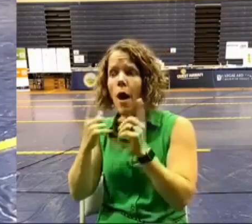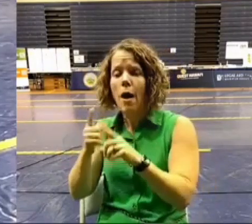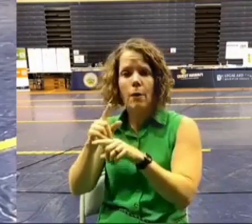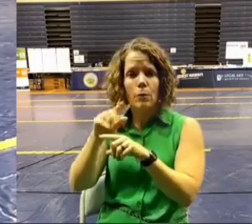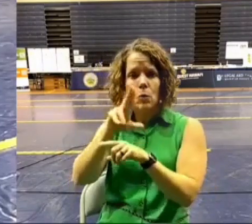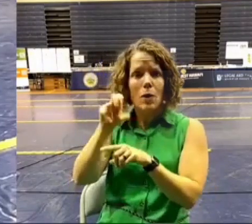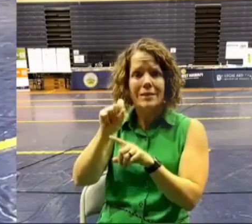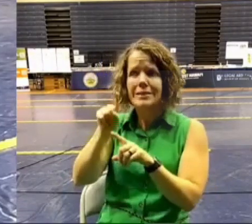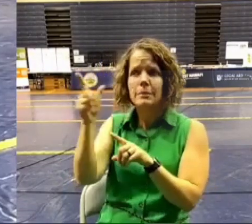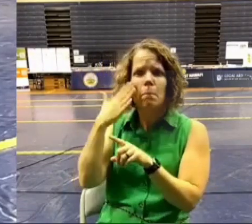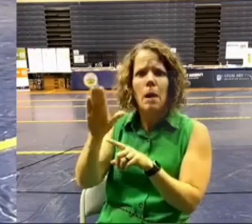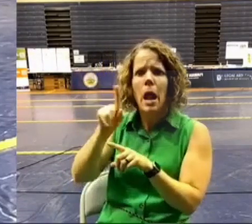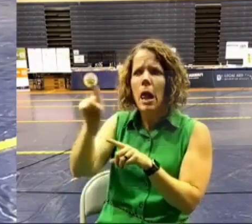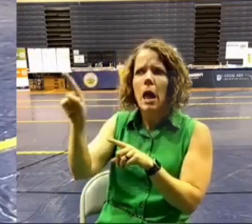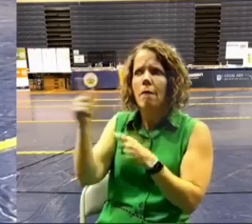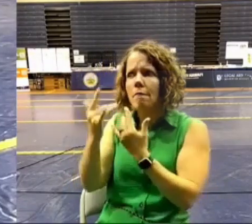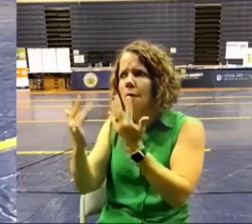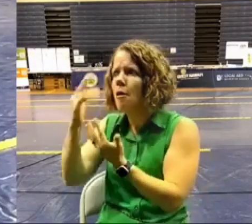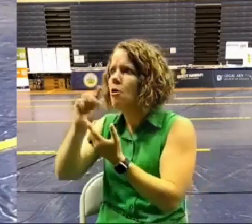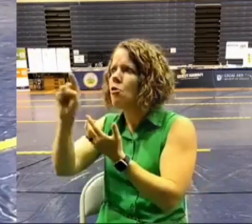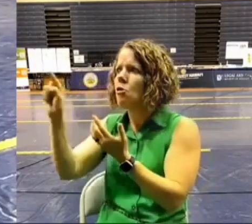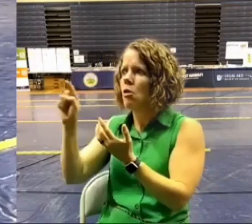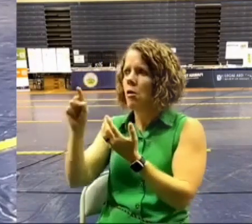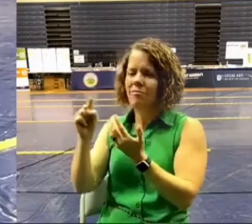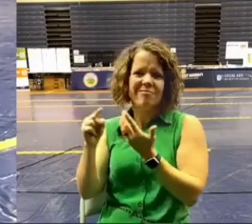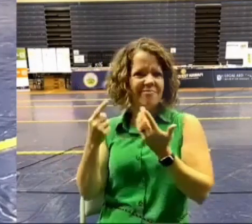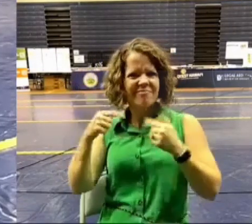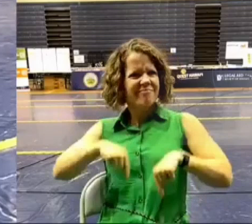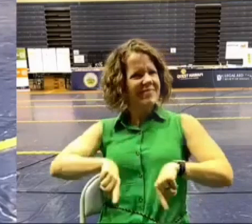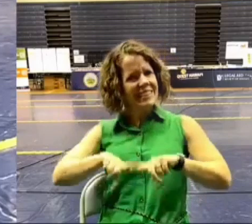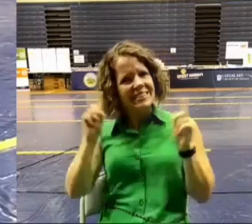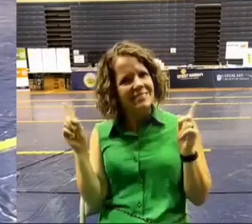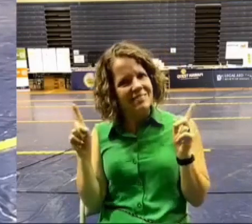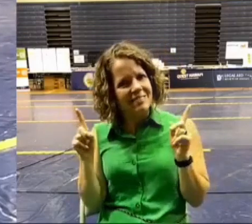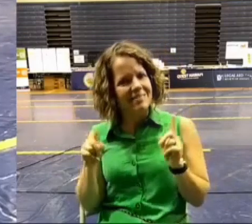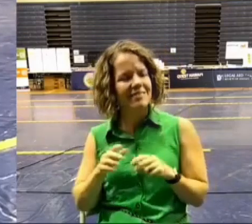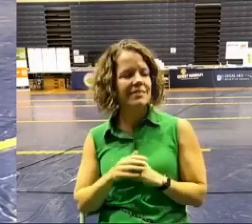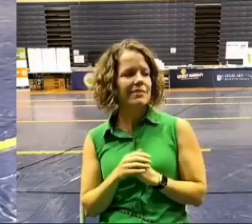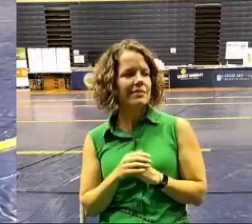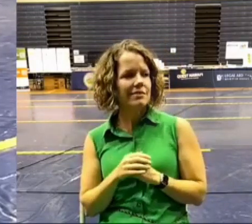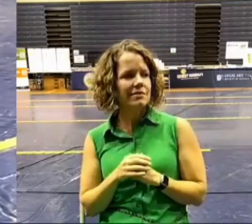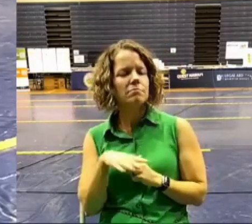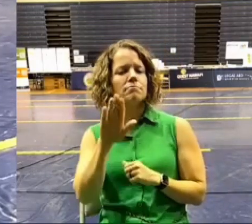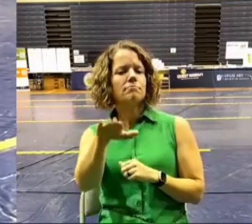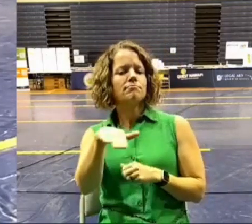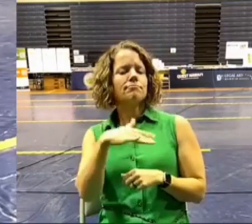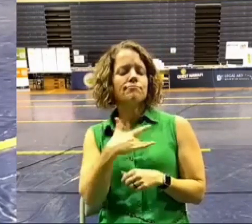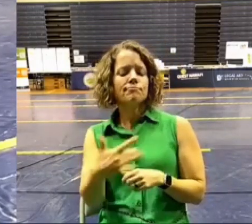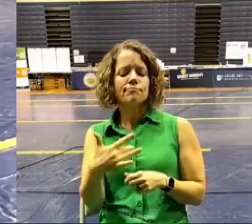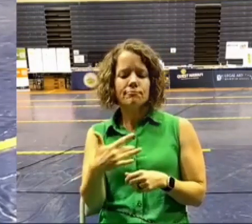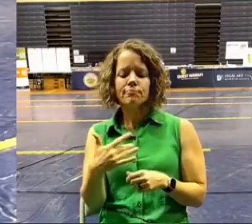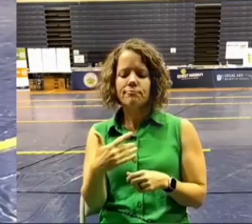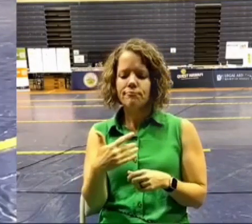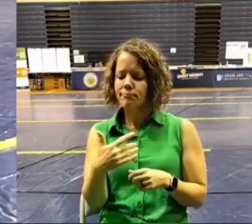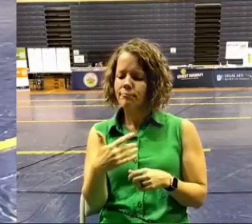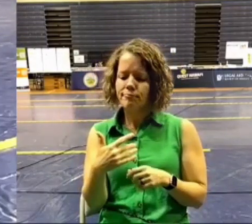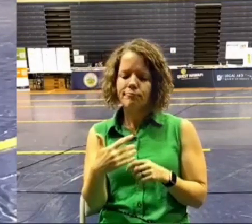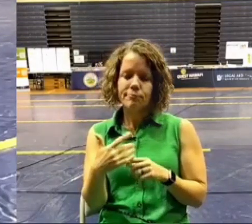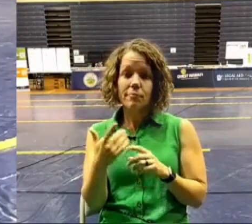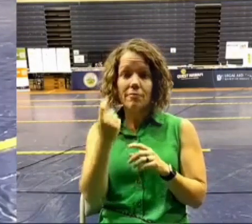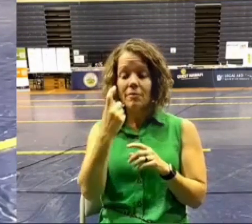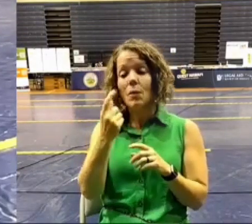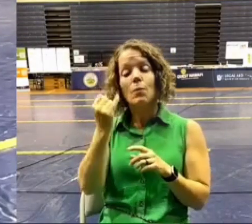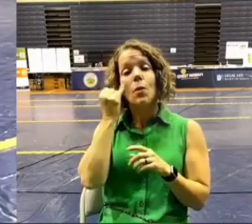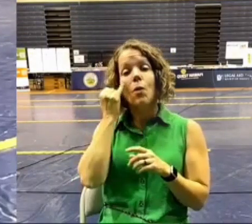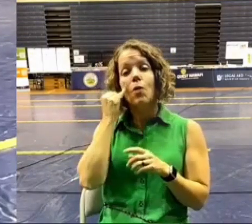that they do in other fires on the mainland, but they don't apply on Maui. You know, normally, I got to just share this part. The Corps of Engineers,